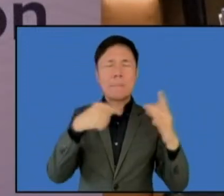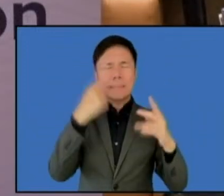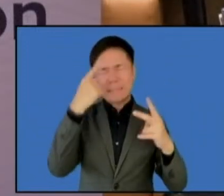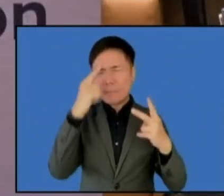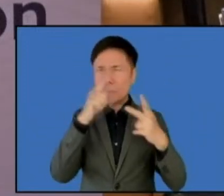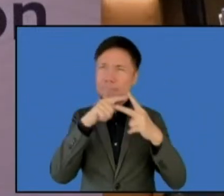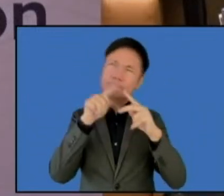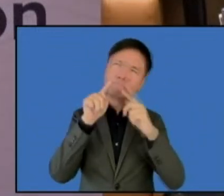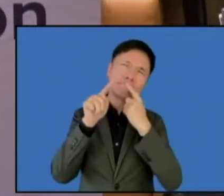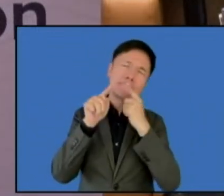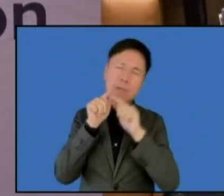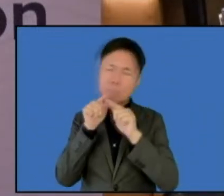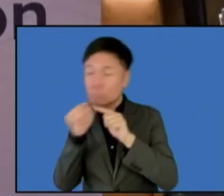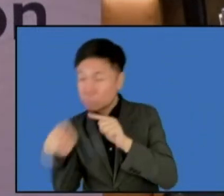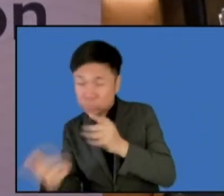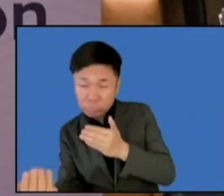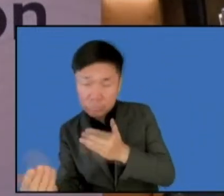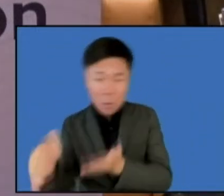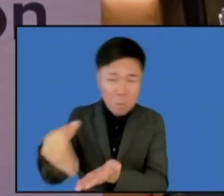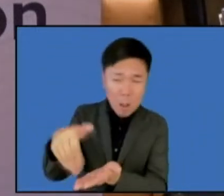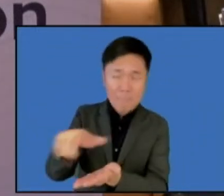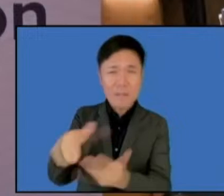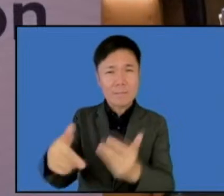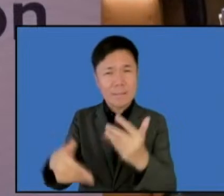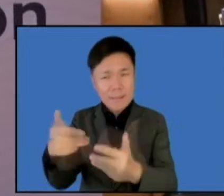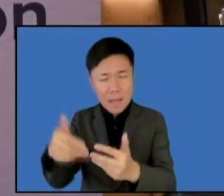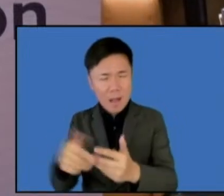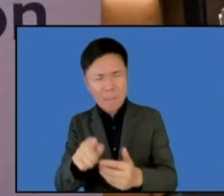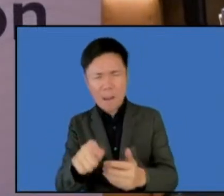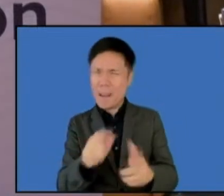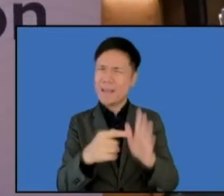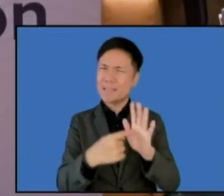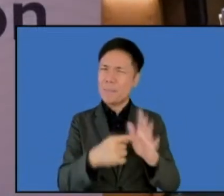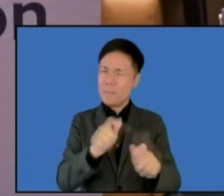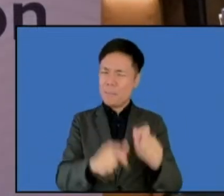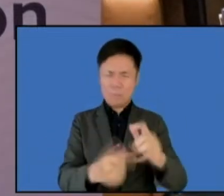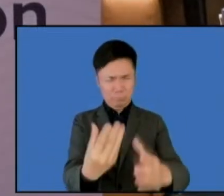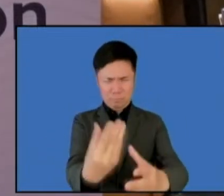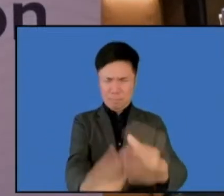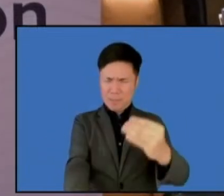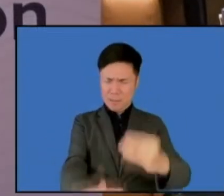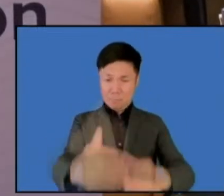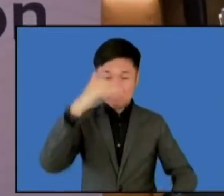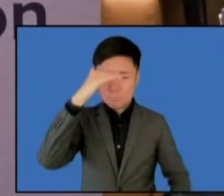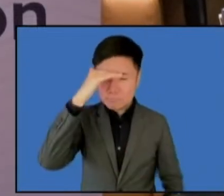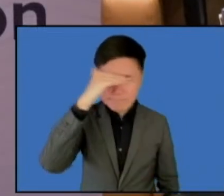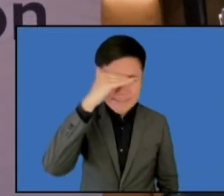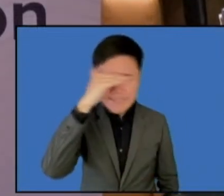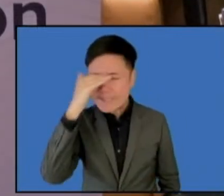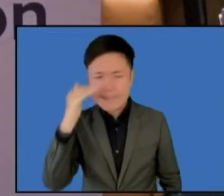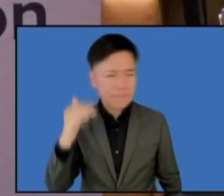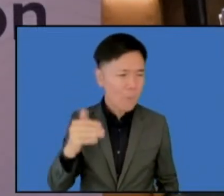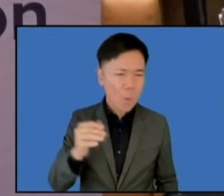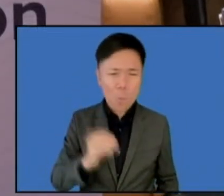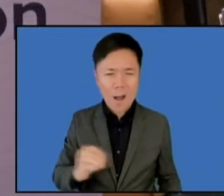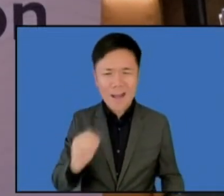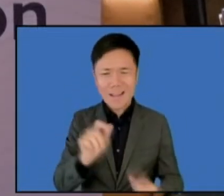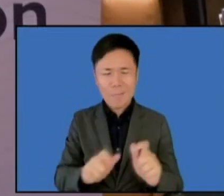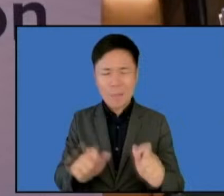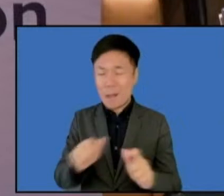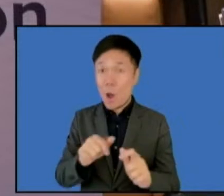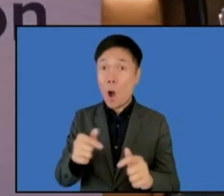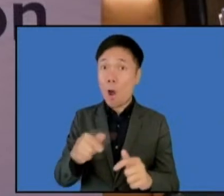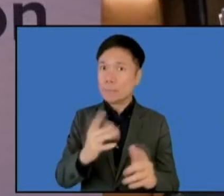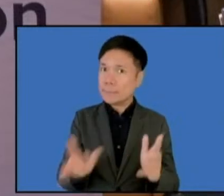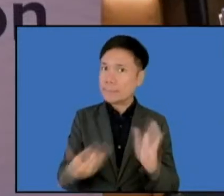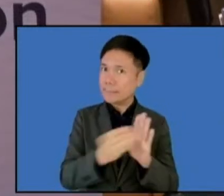specific issues, like missing migrants. No, the statistics surveys will not capture those.